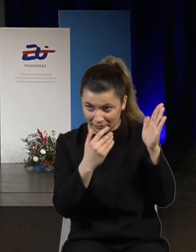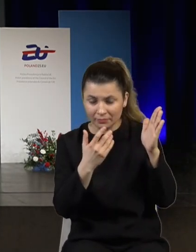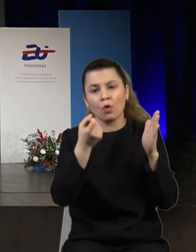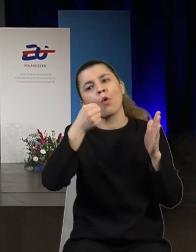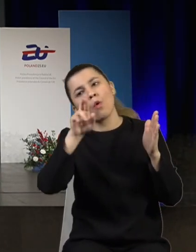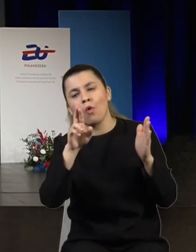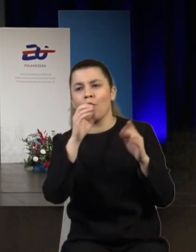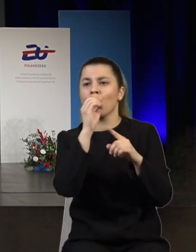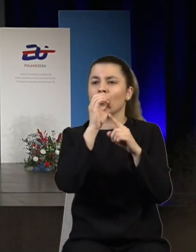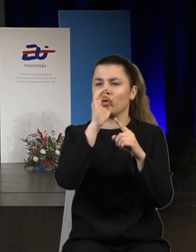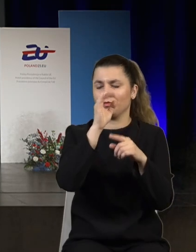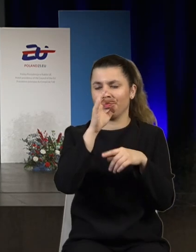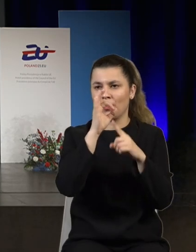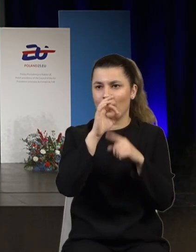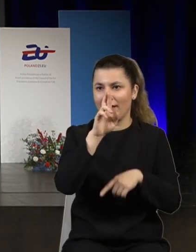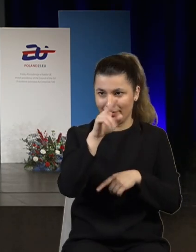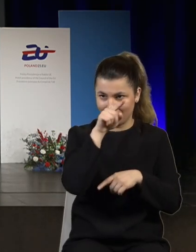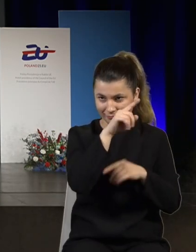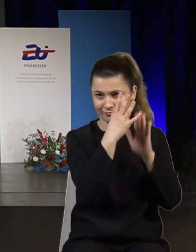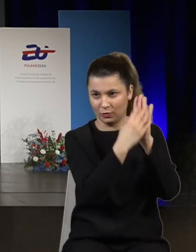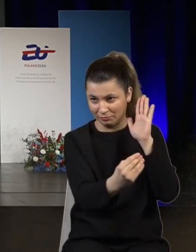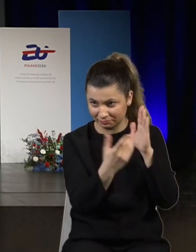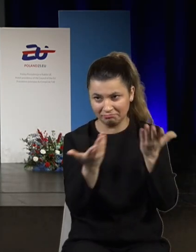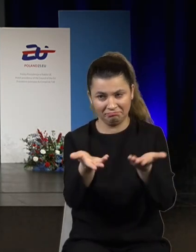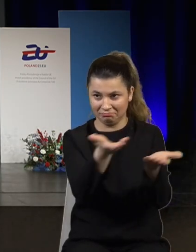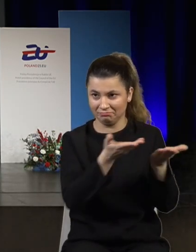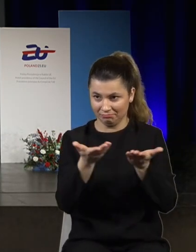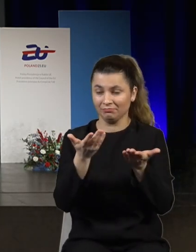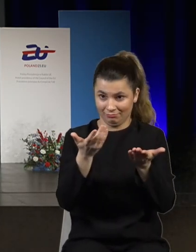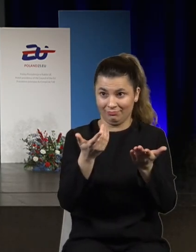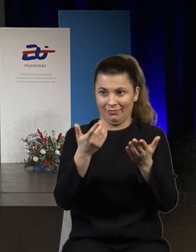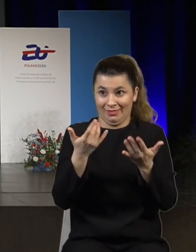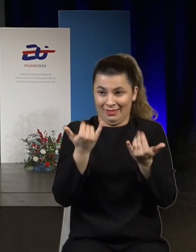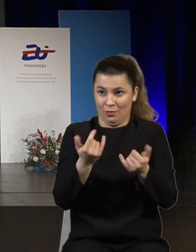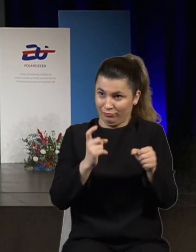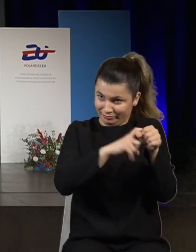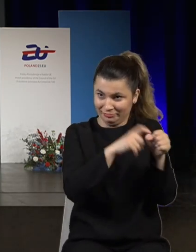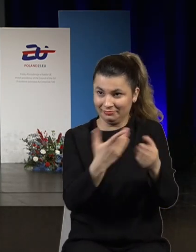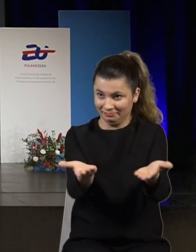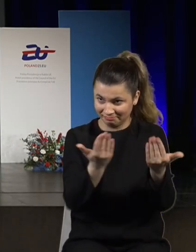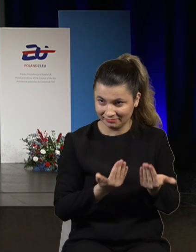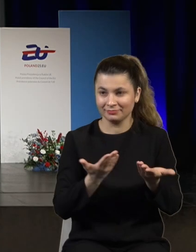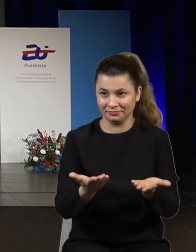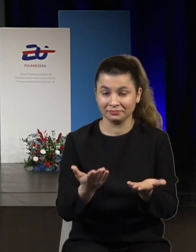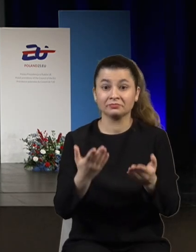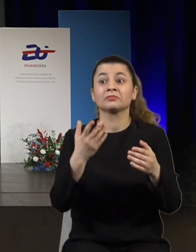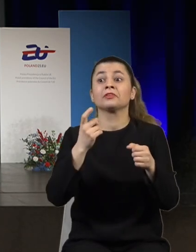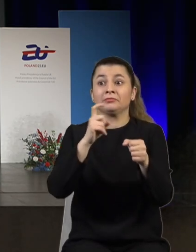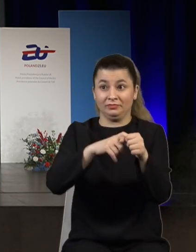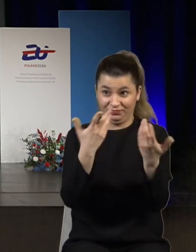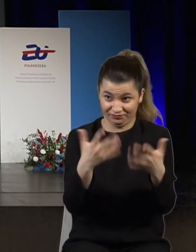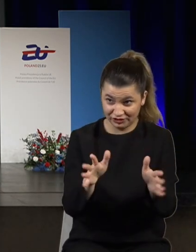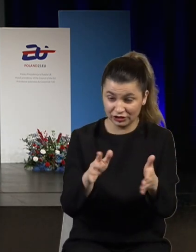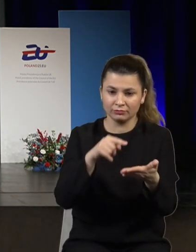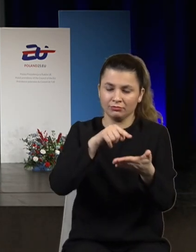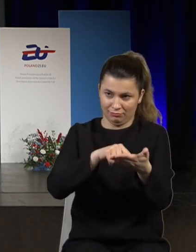there. And take your time to use the application, take your time to put your